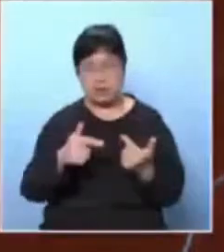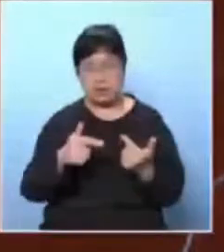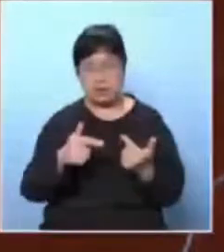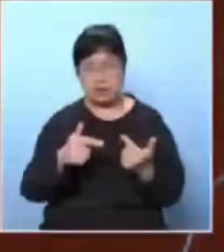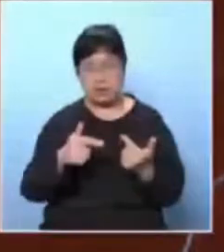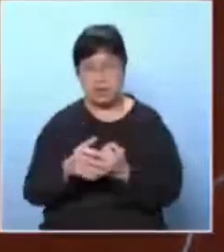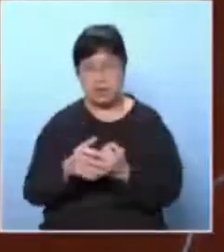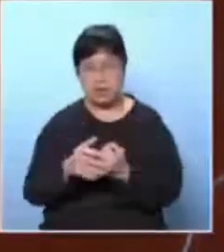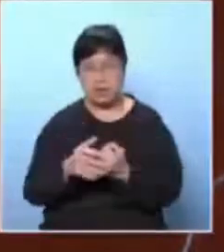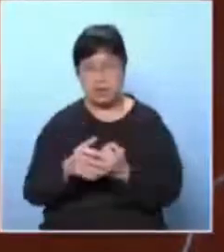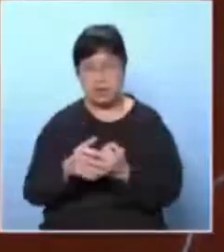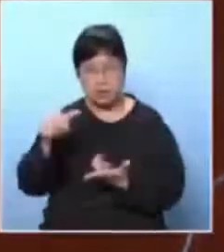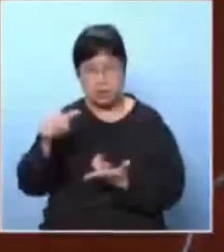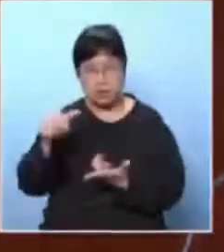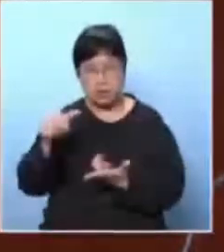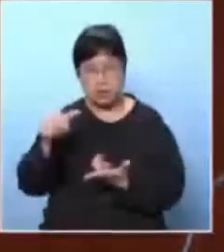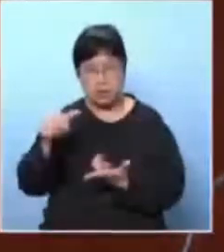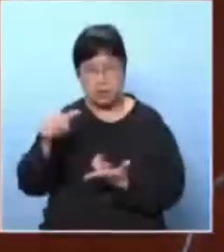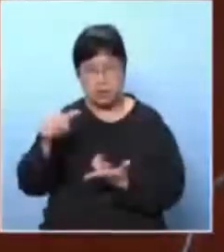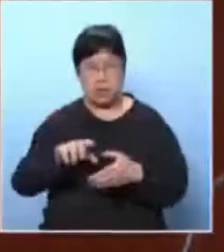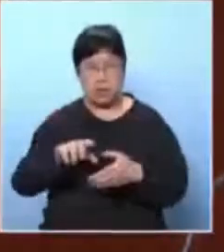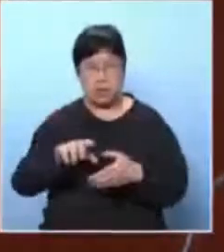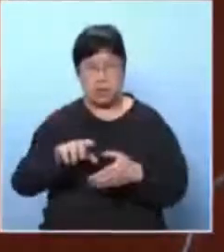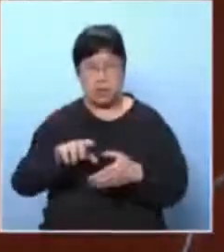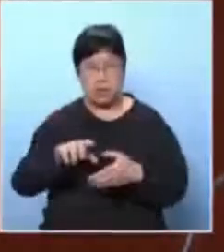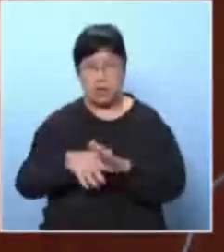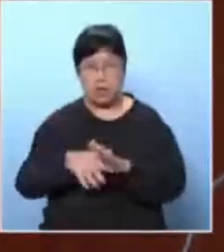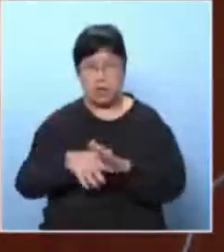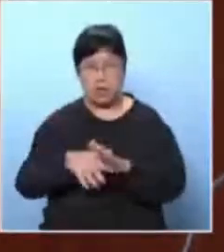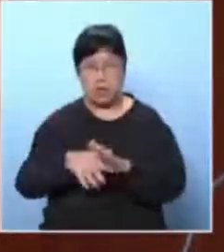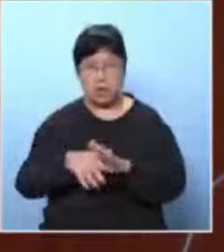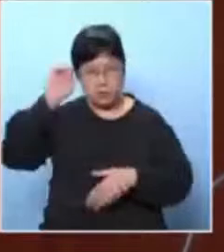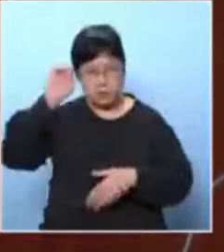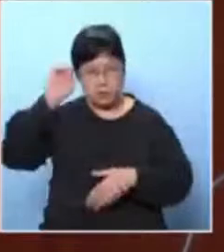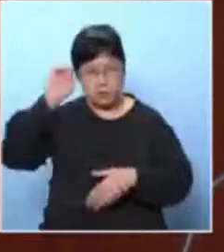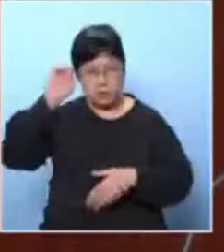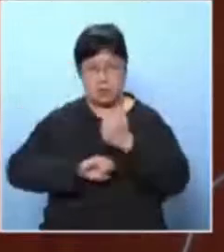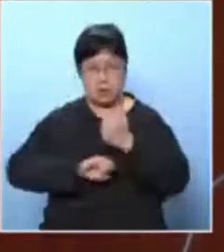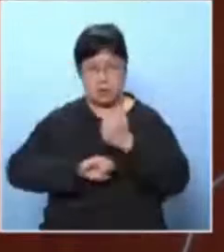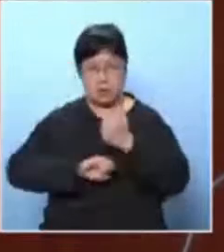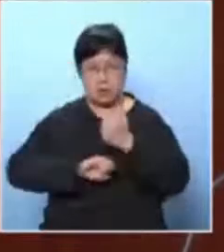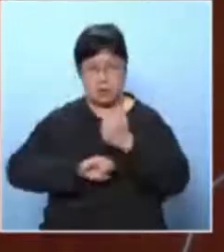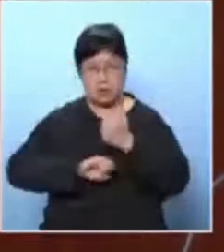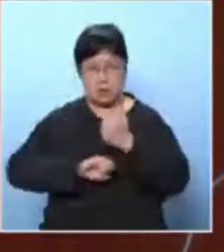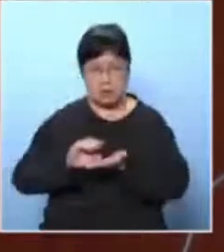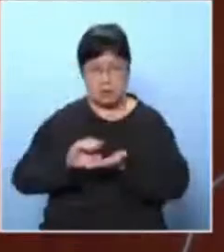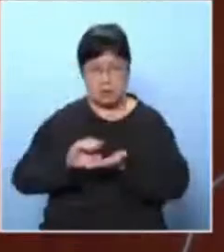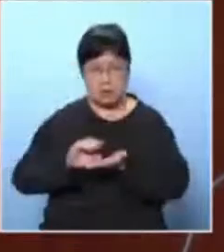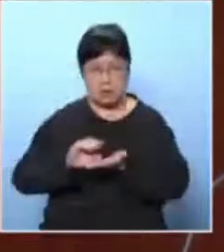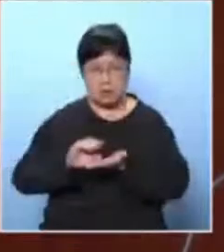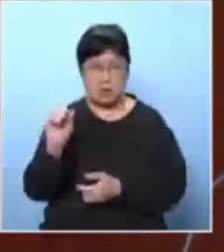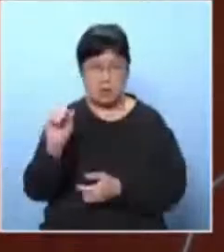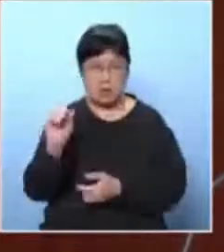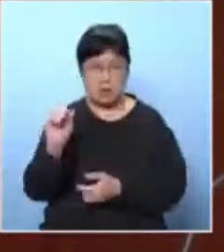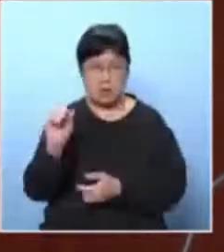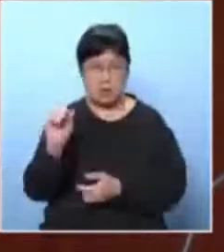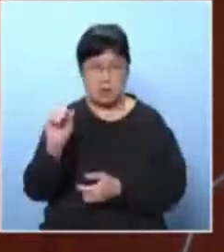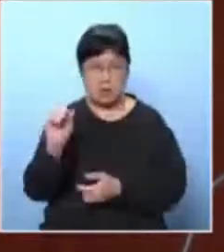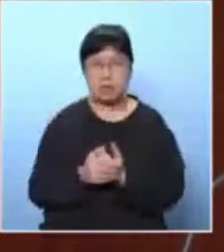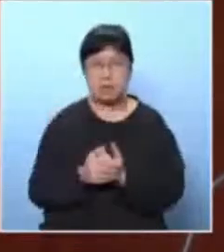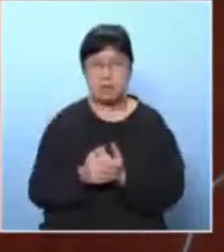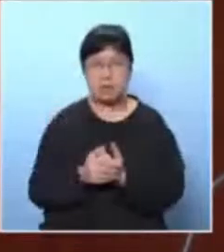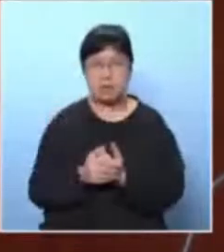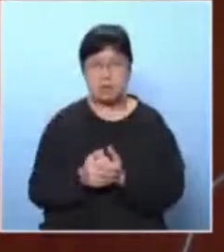additional $1 billion into the Innovation and Technology Fund for application in elderly and rehabilitation care to